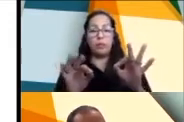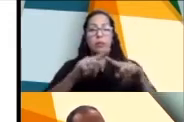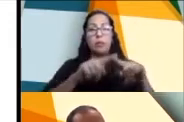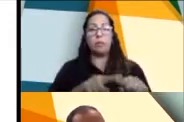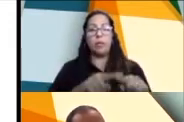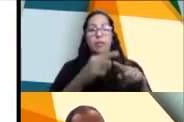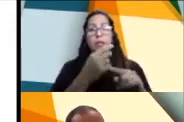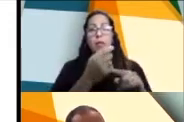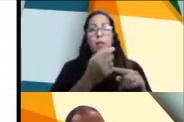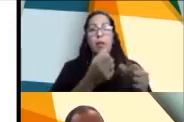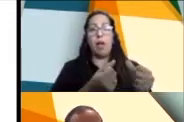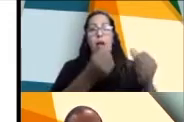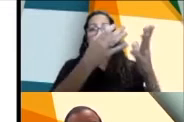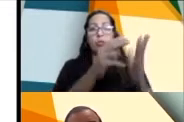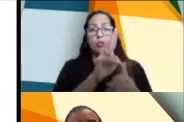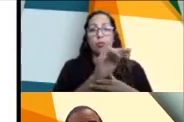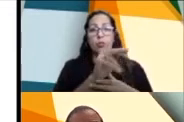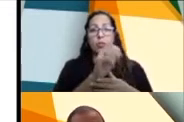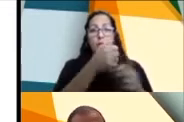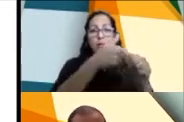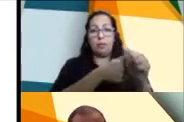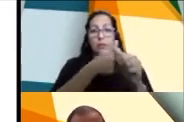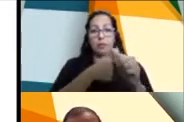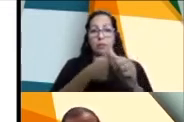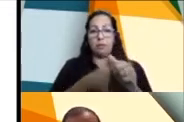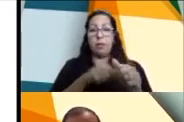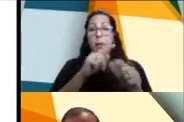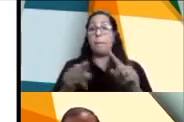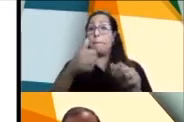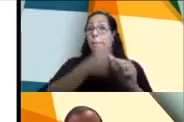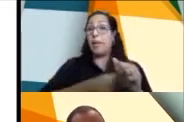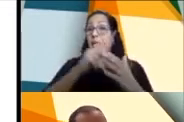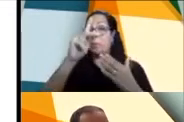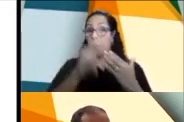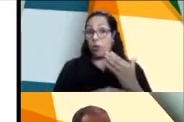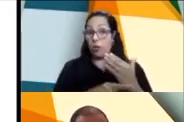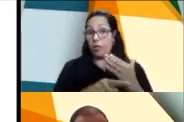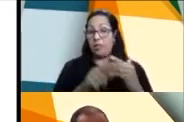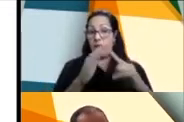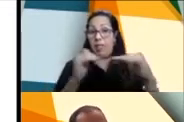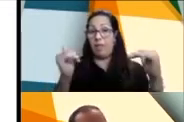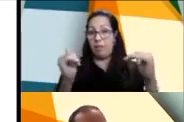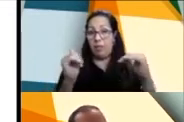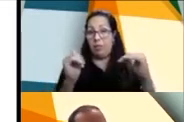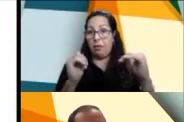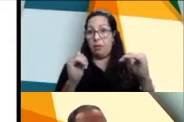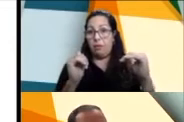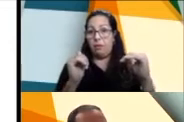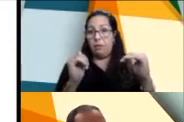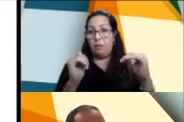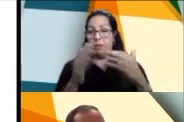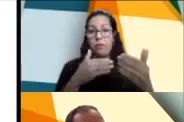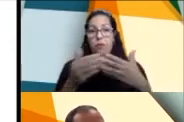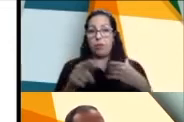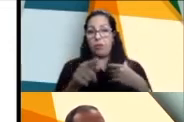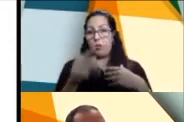for each subtask. Again, this is per each program or project level, whichever way you prefer to